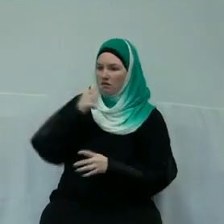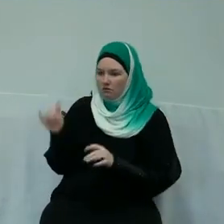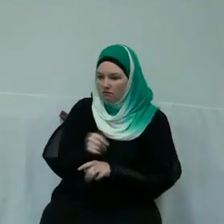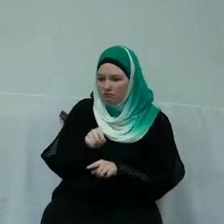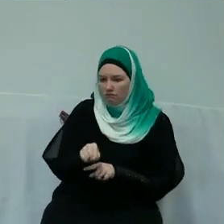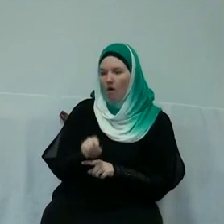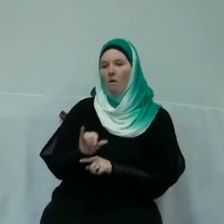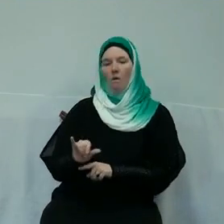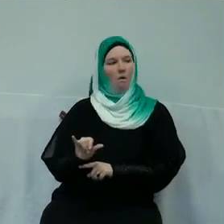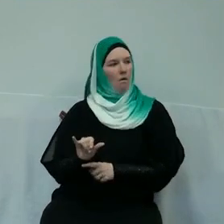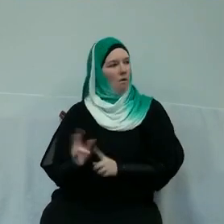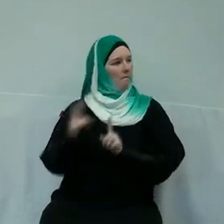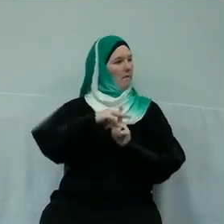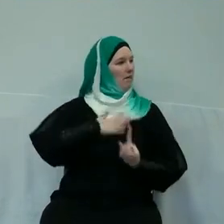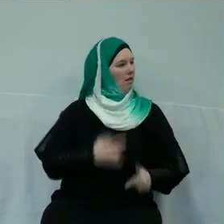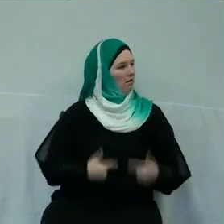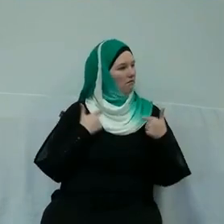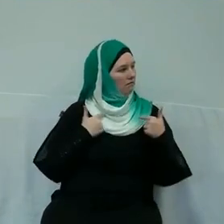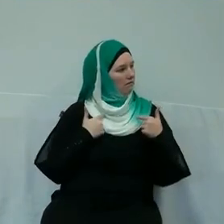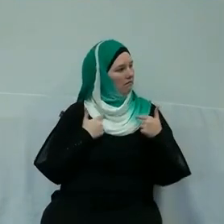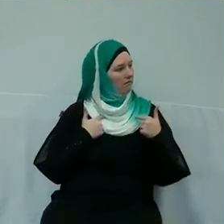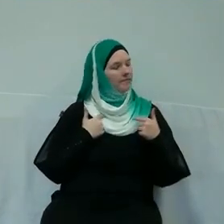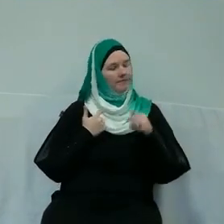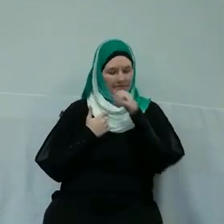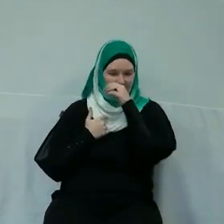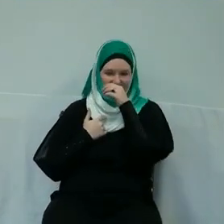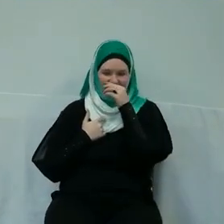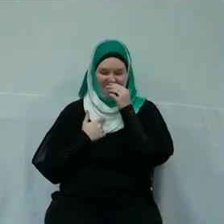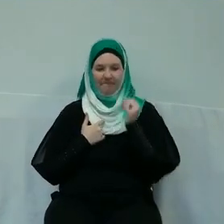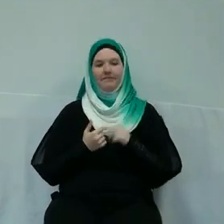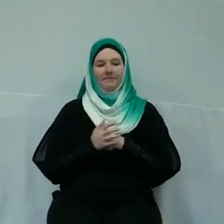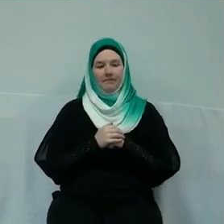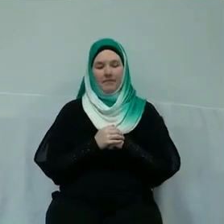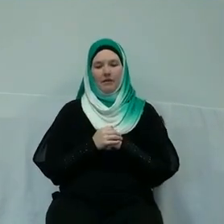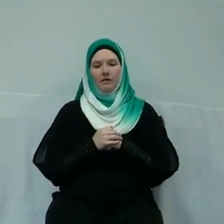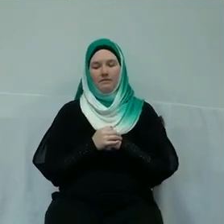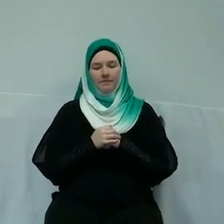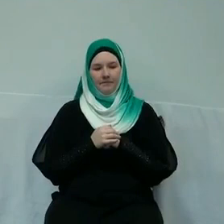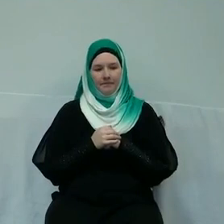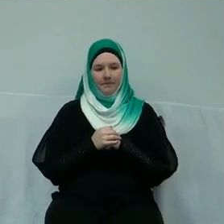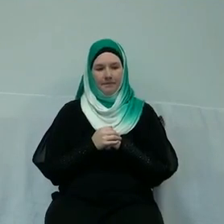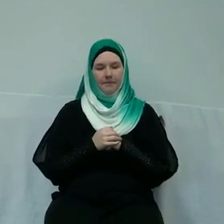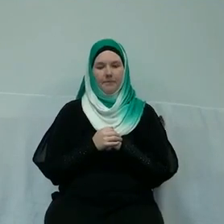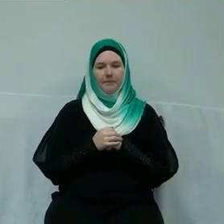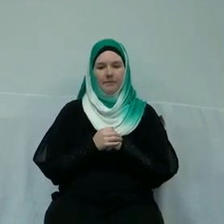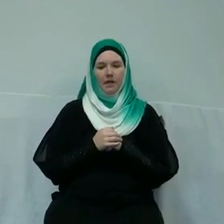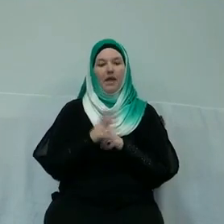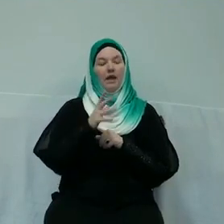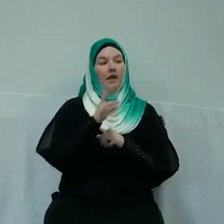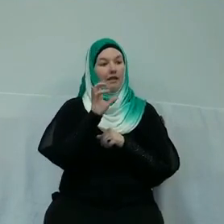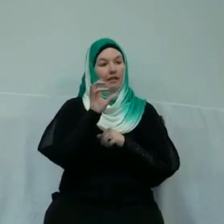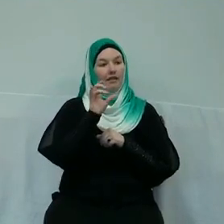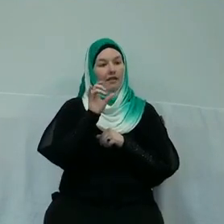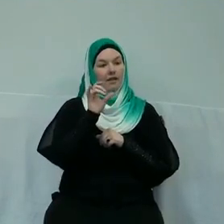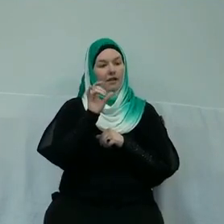and righteous relationships, is what maintains a prolonged relationship. And that